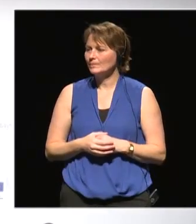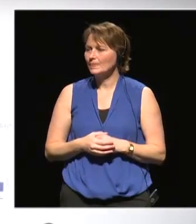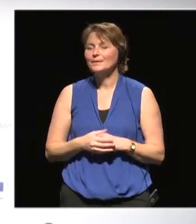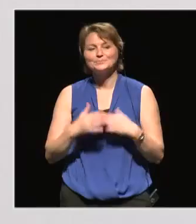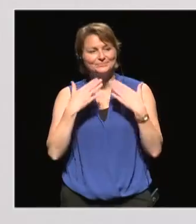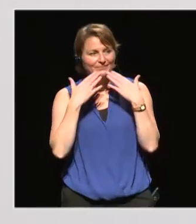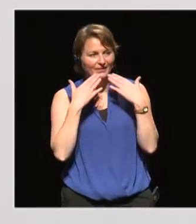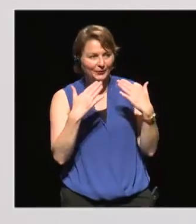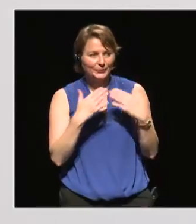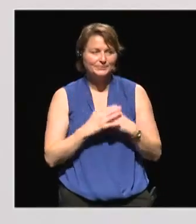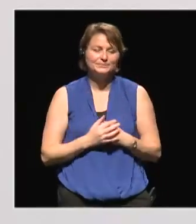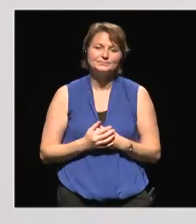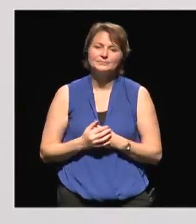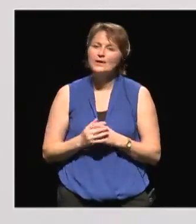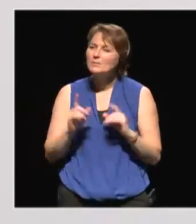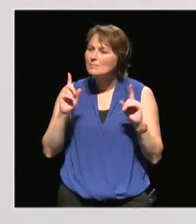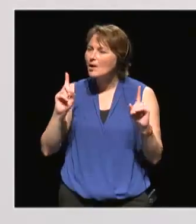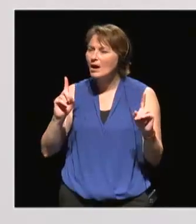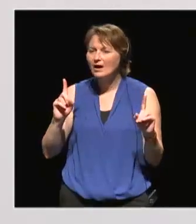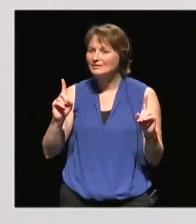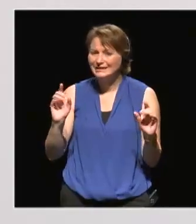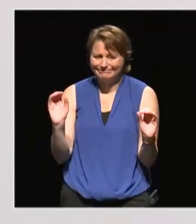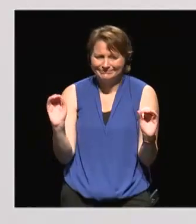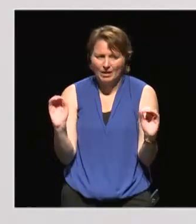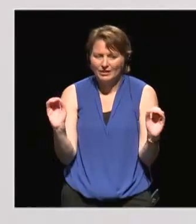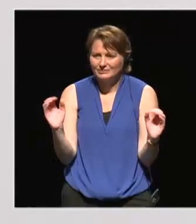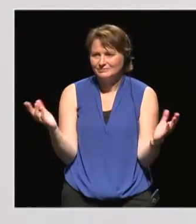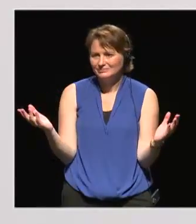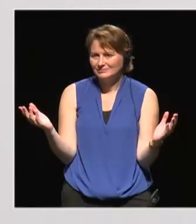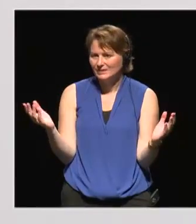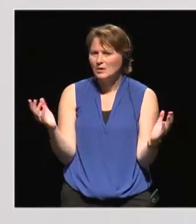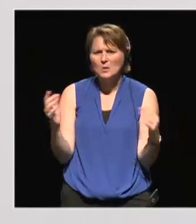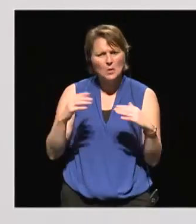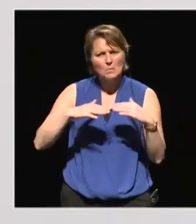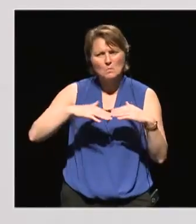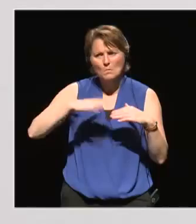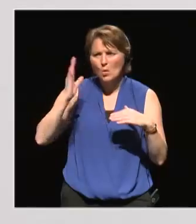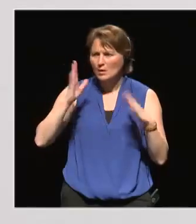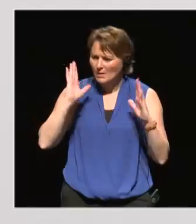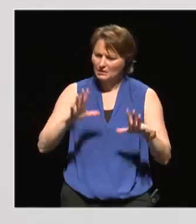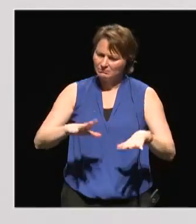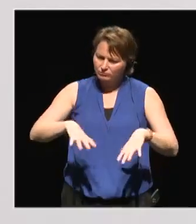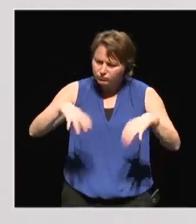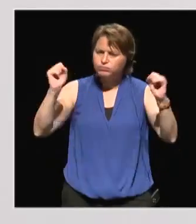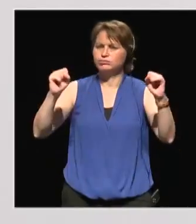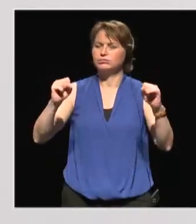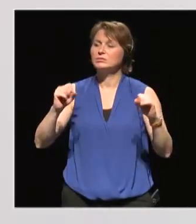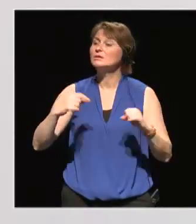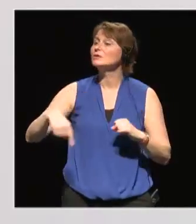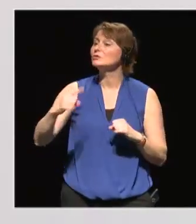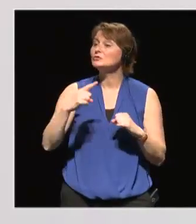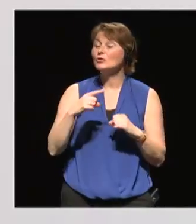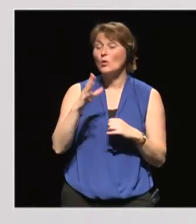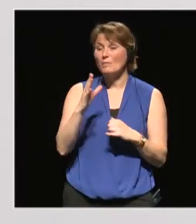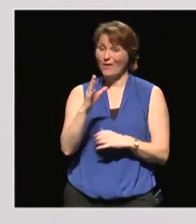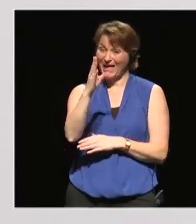achievement. Thank you. But that's nothing. We need to do a lot more. So more than half our country